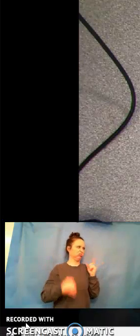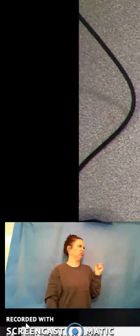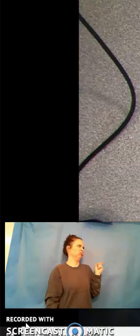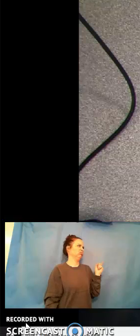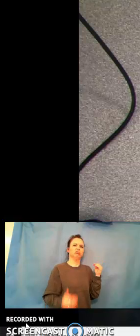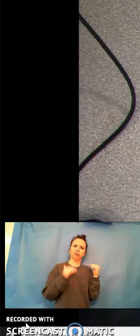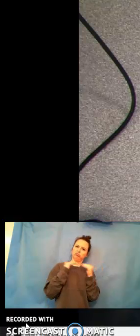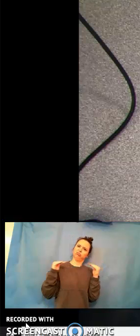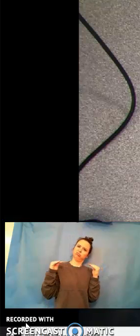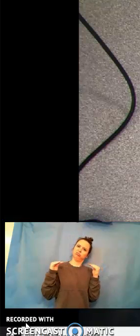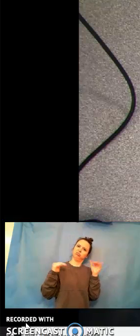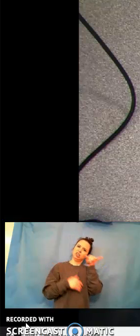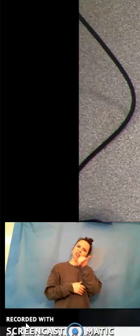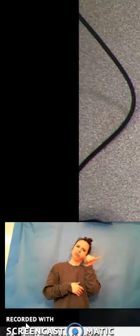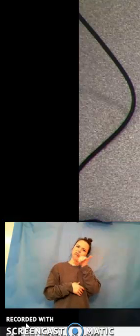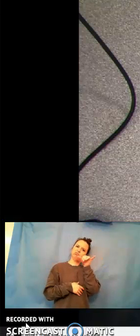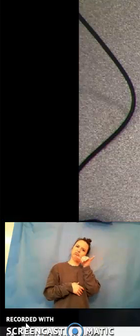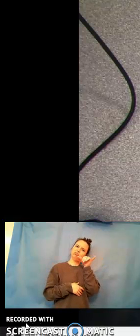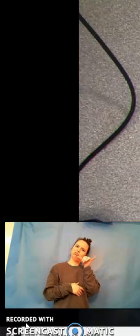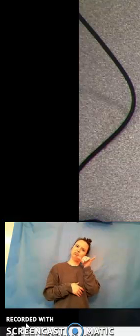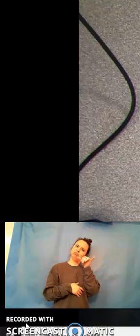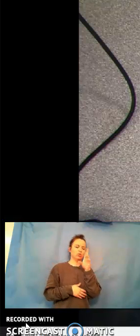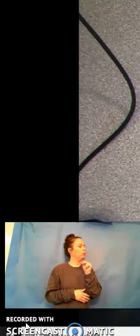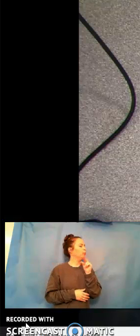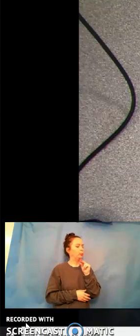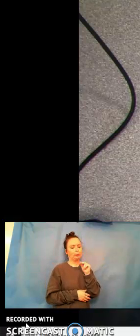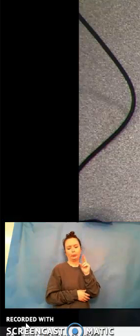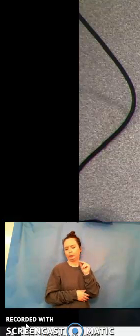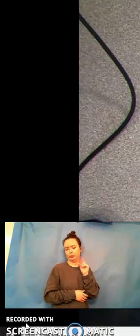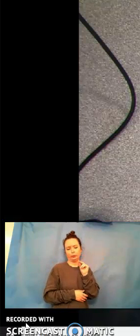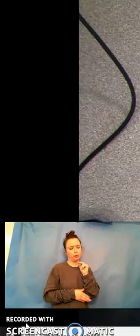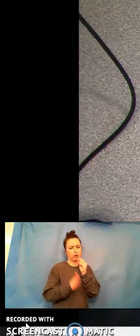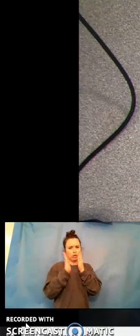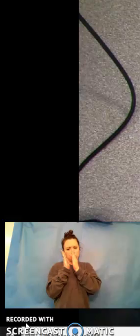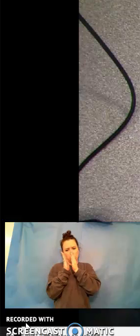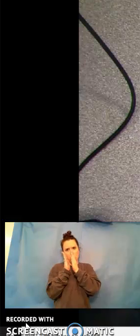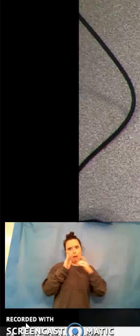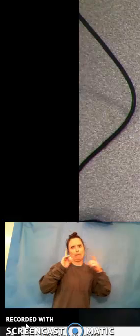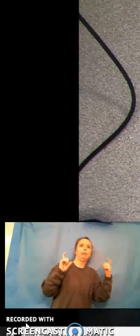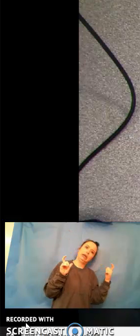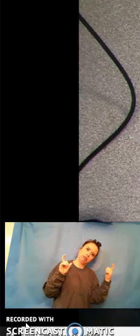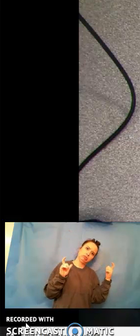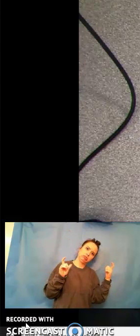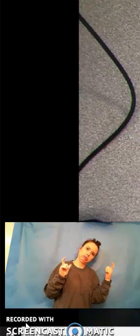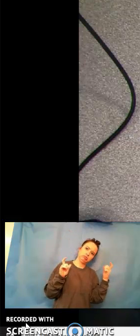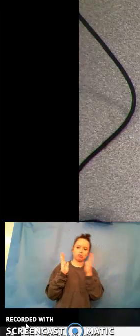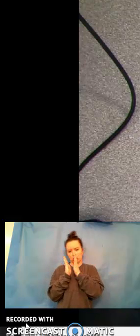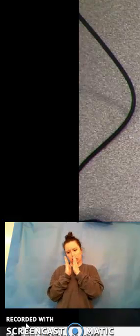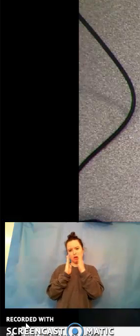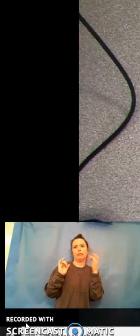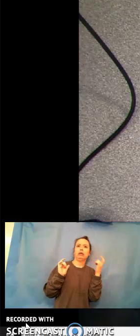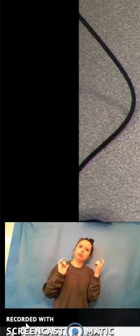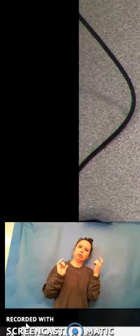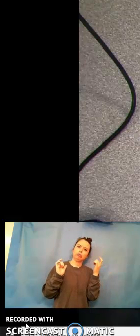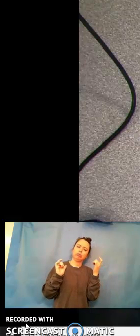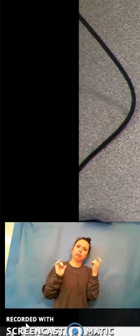right here. Are these two pieces the same? No, this piece is small, and this piece is big.